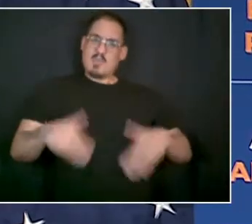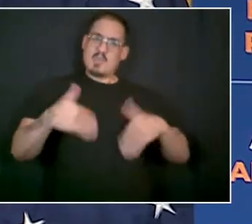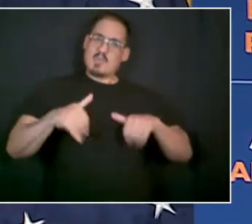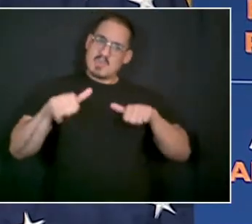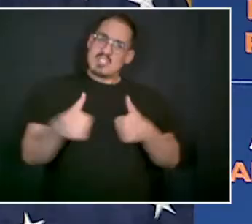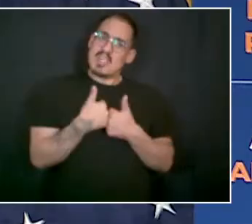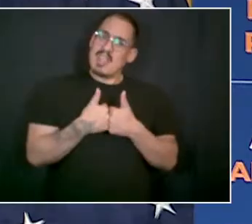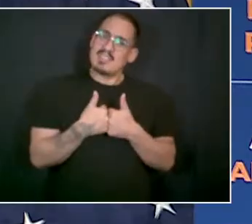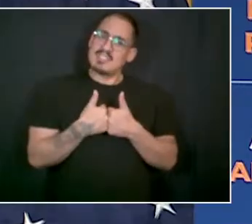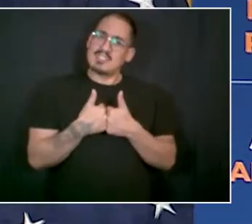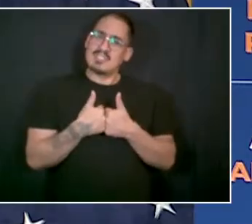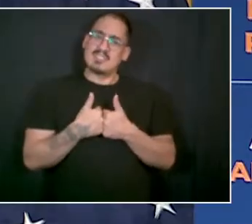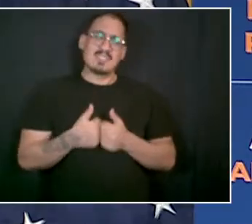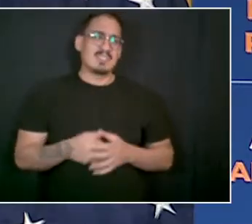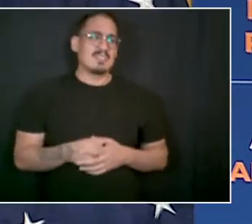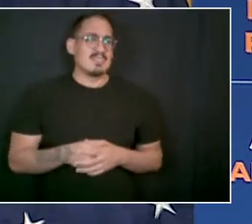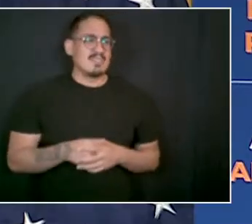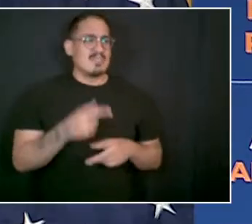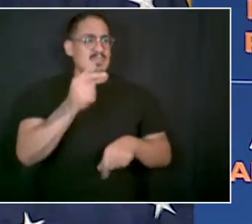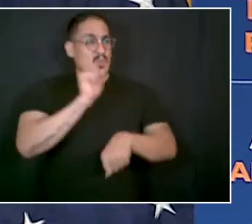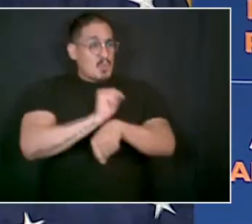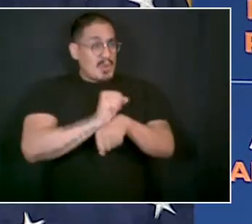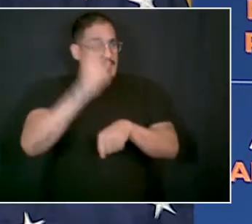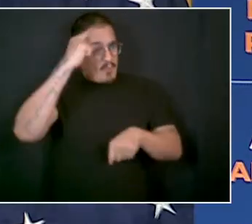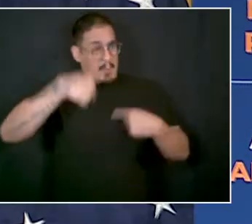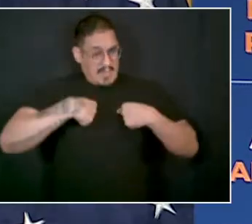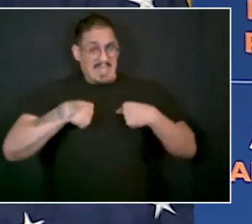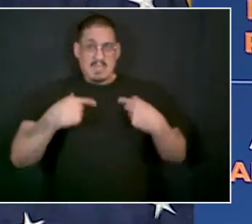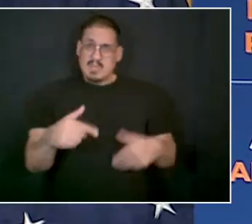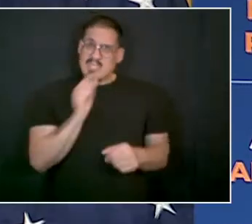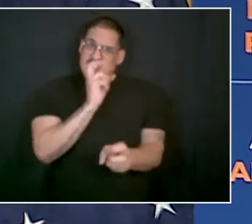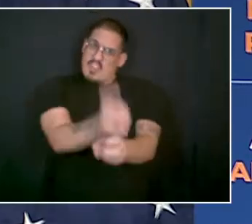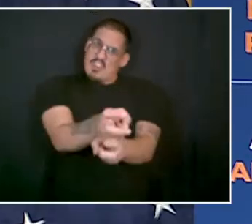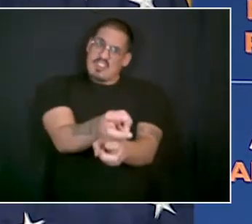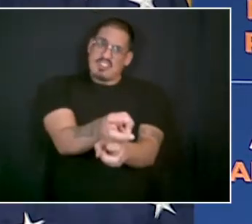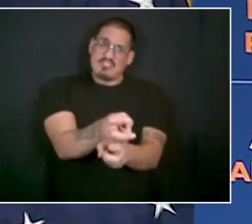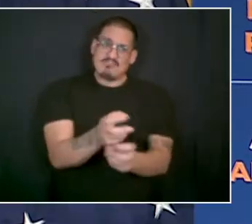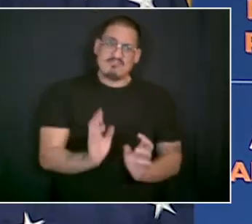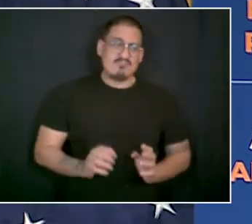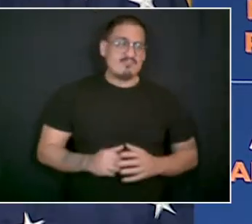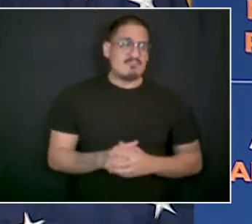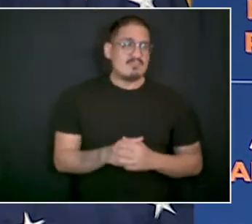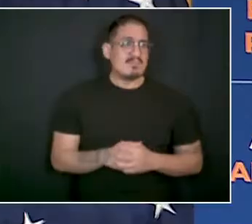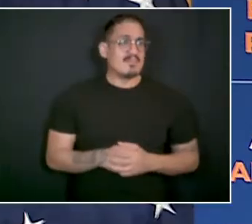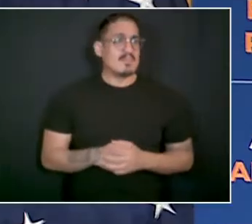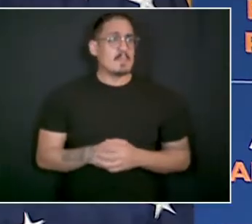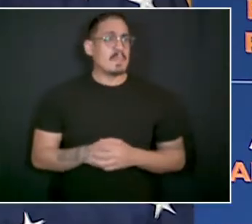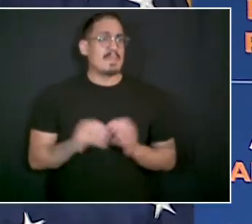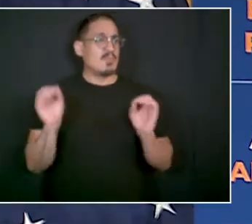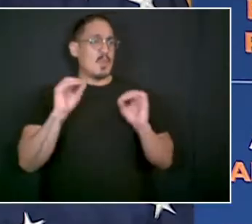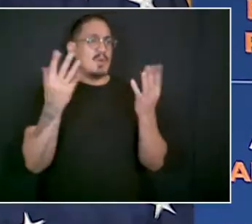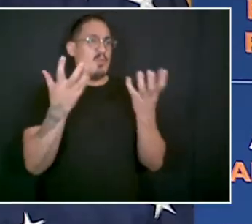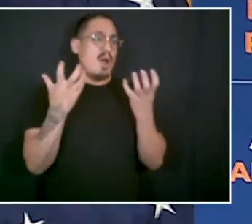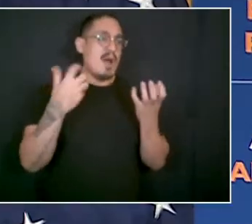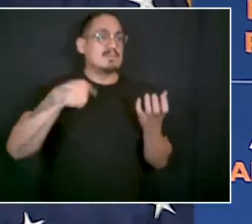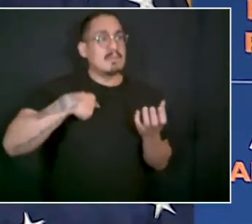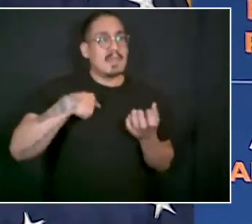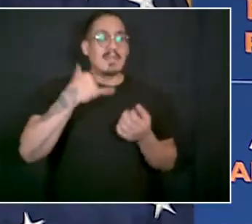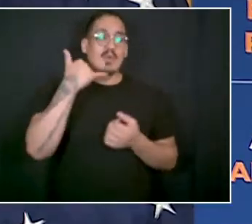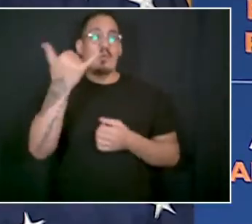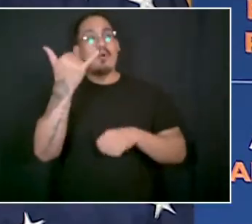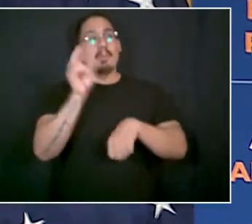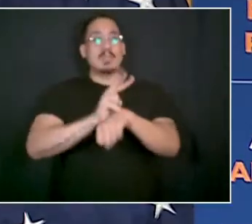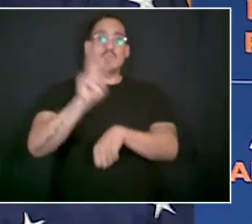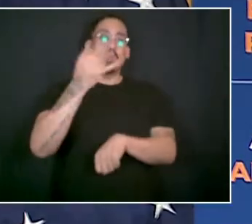steroids. Nobody like getting these 2 a.m. calls. Why is this highway dirty? Poor DJ, man. I don't know how you run with me this